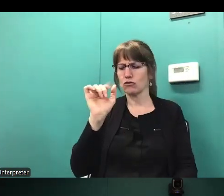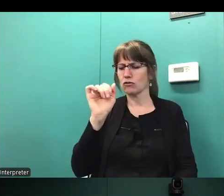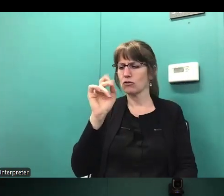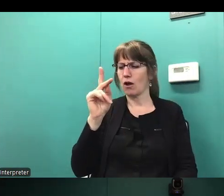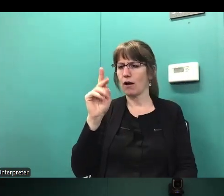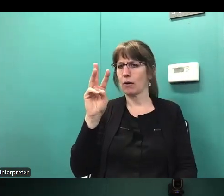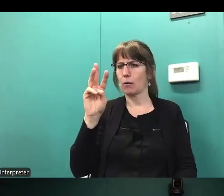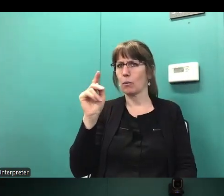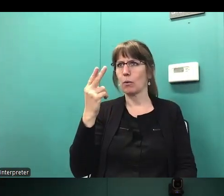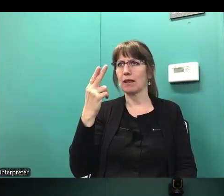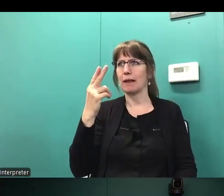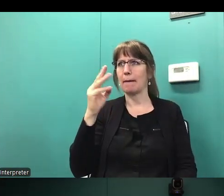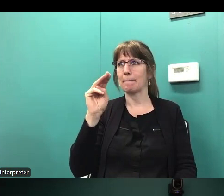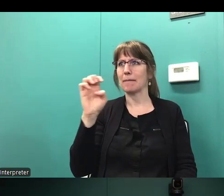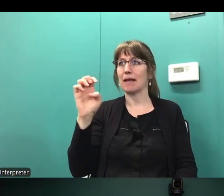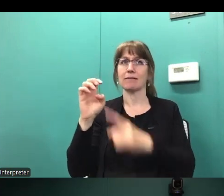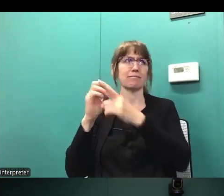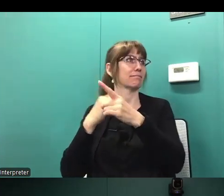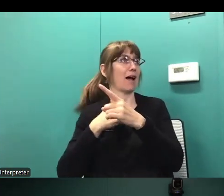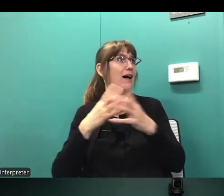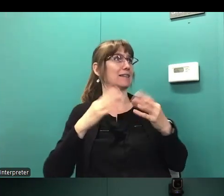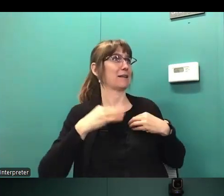chair. Okay, so Take credit, but I don't remember that.